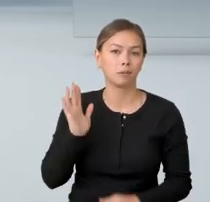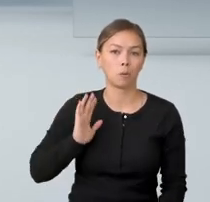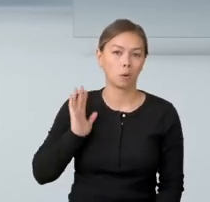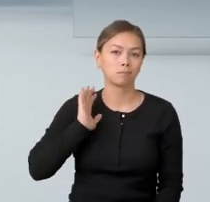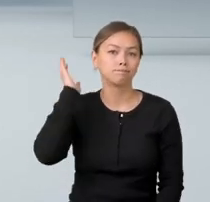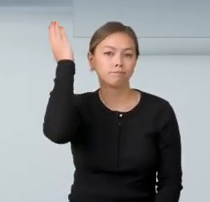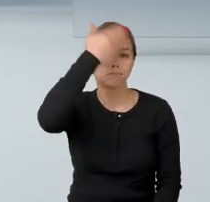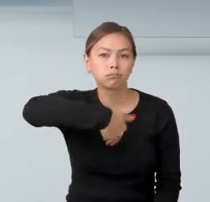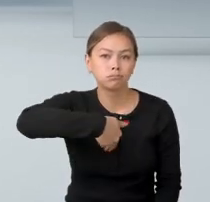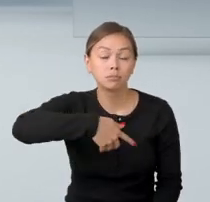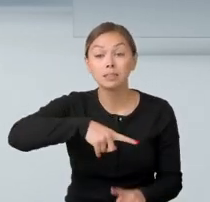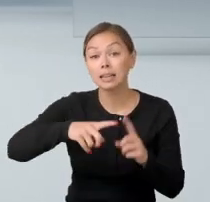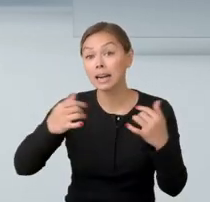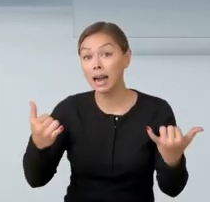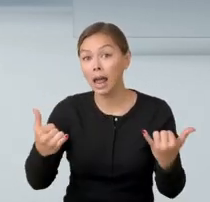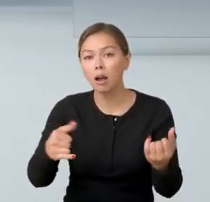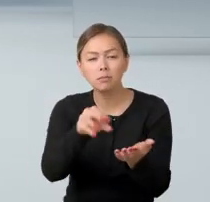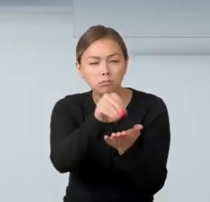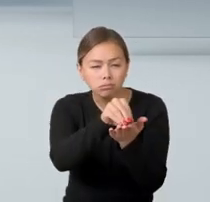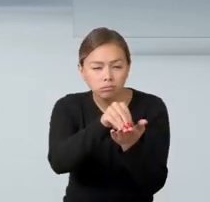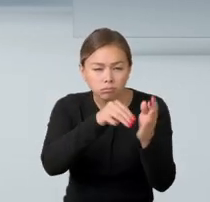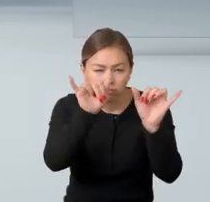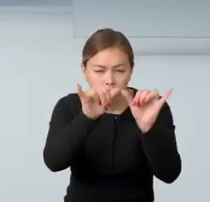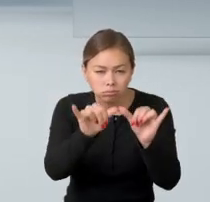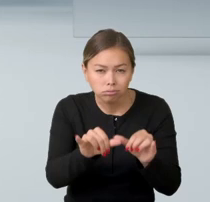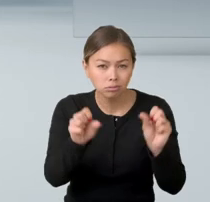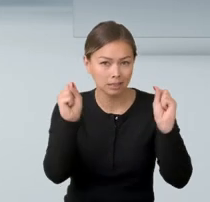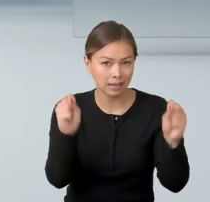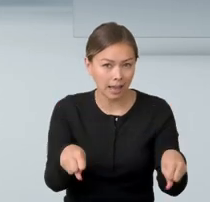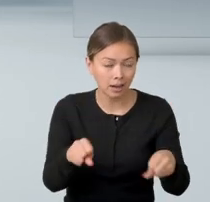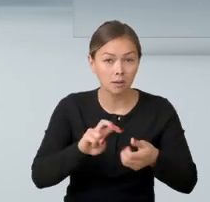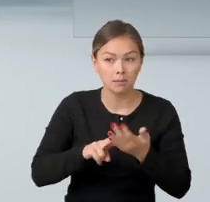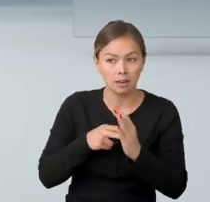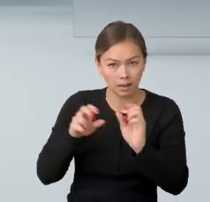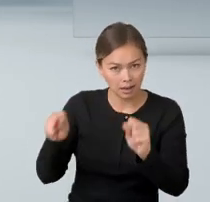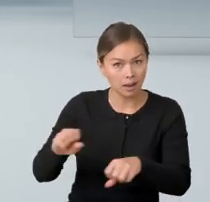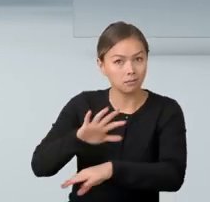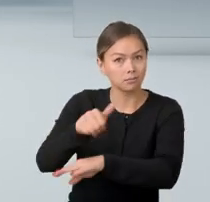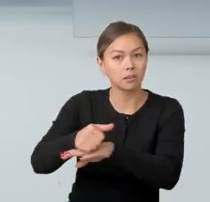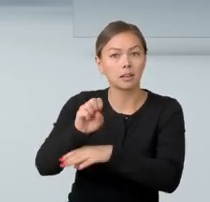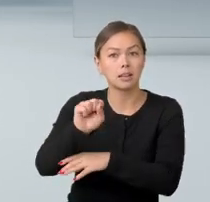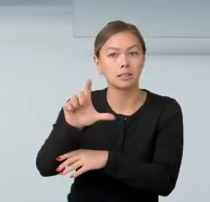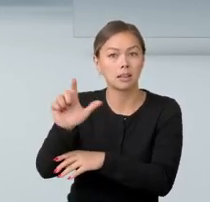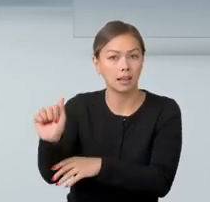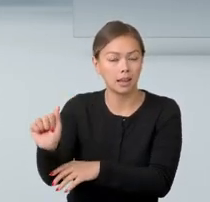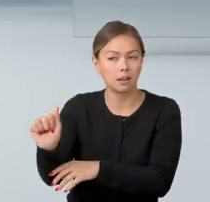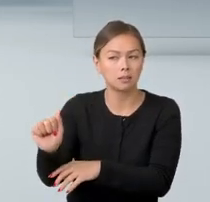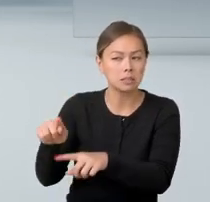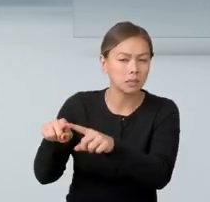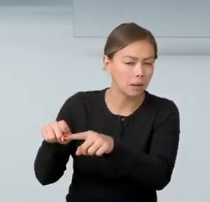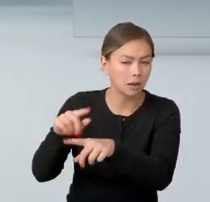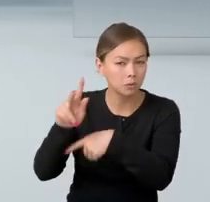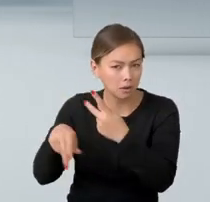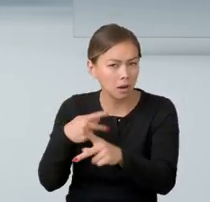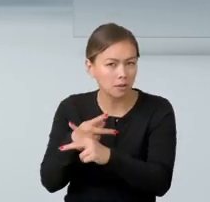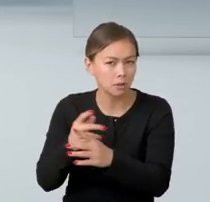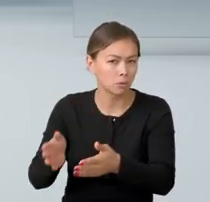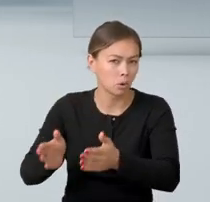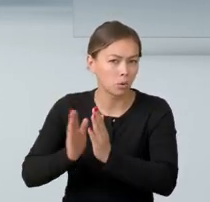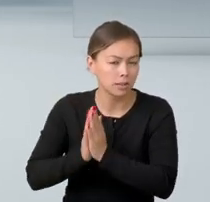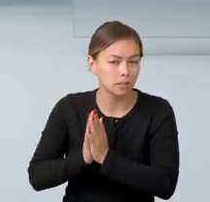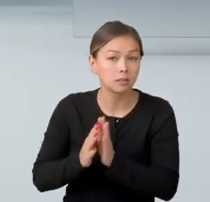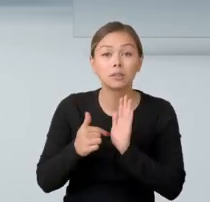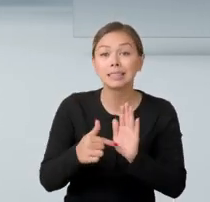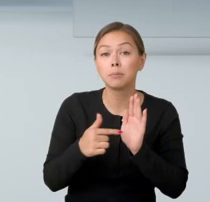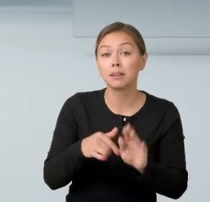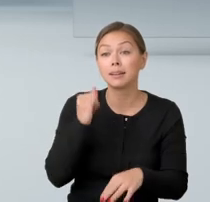response time and now they can measure the response time and now they are ready to actually create slas depending